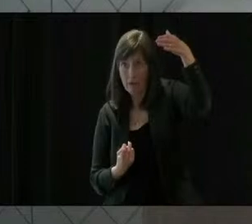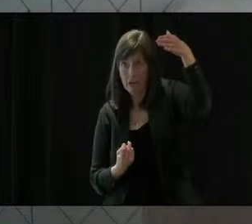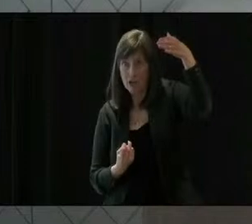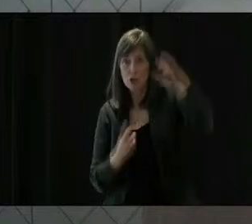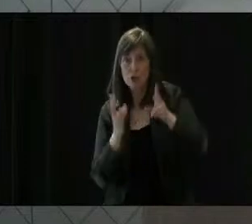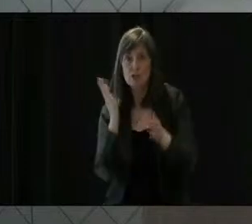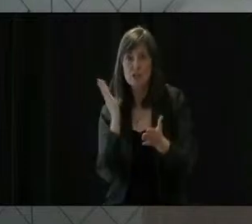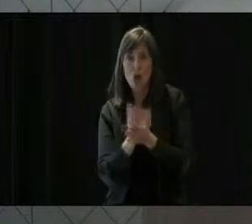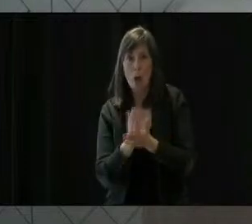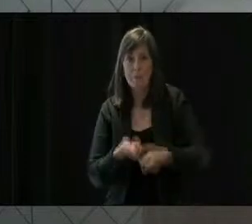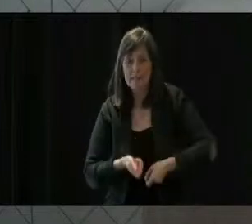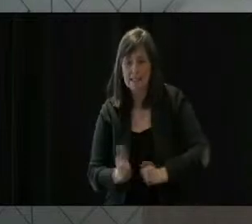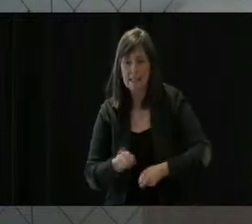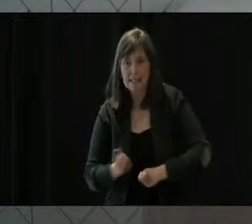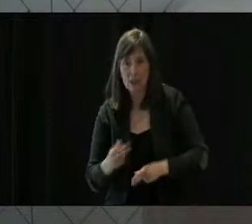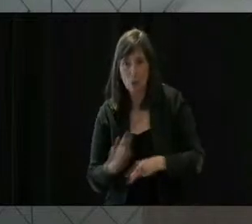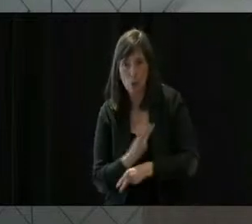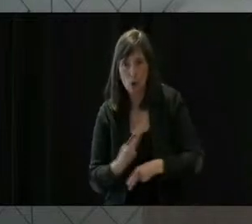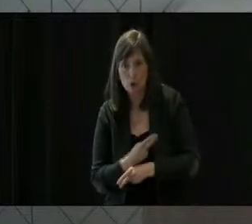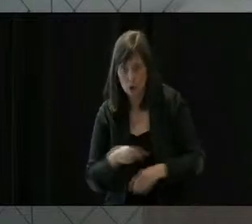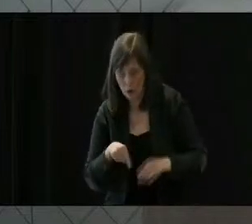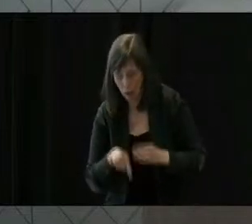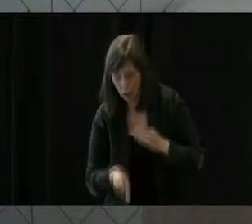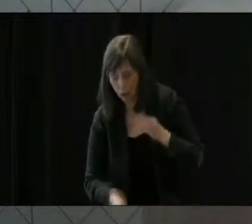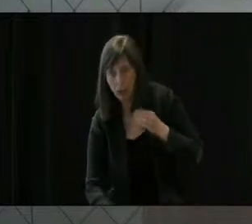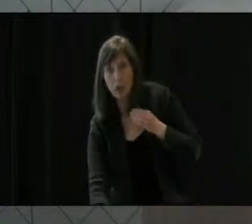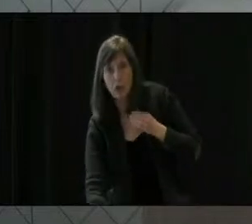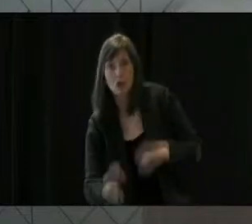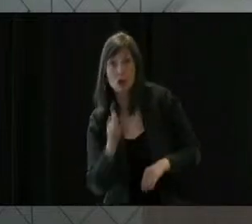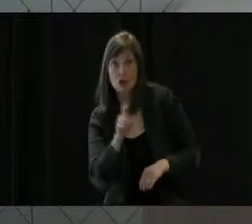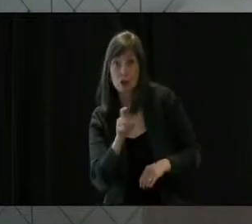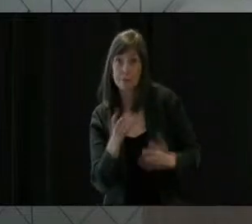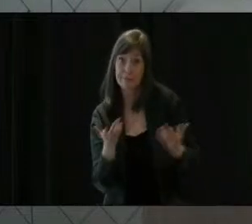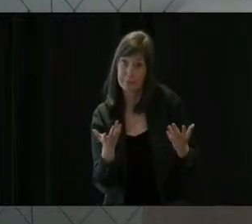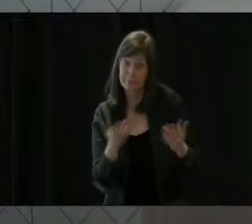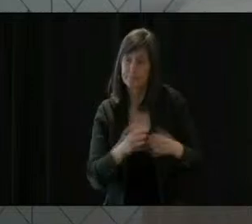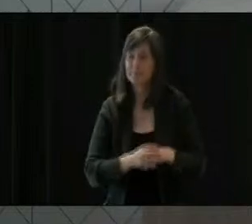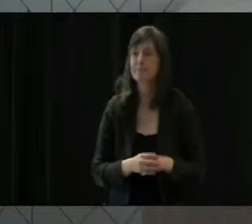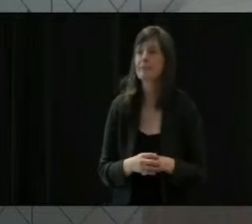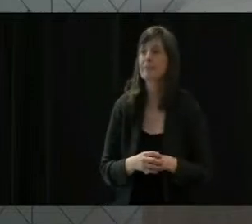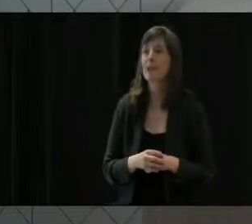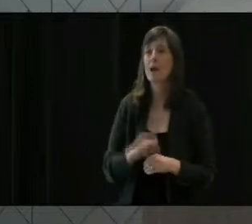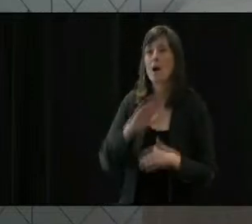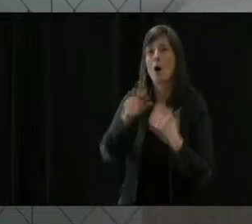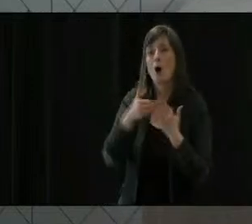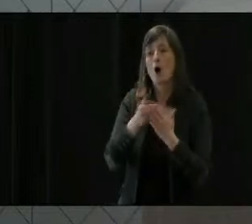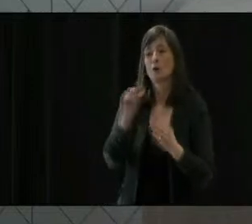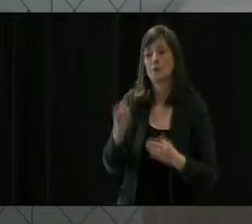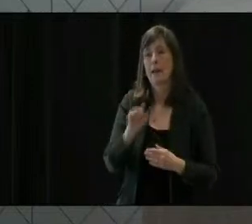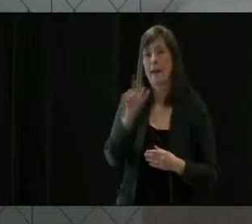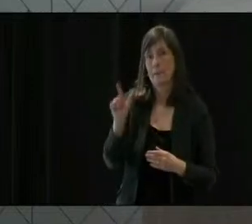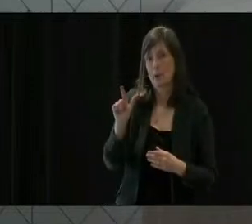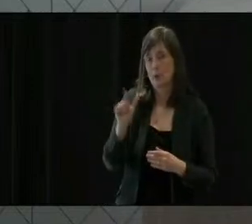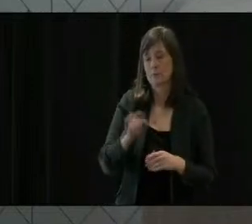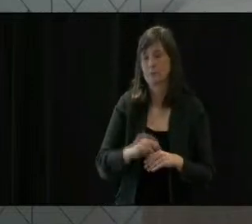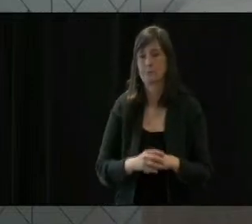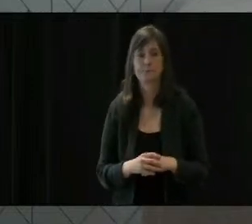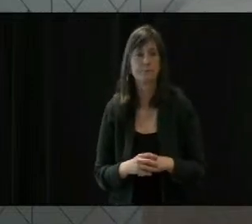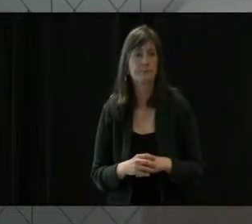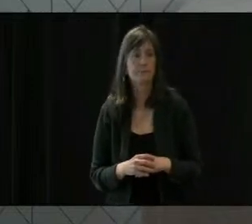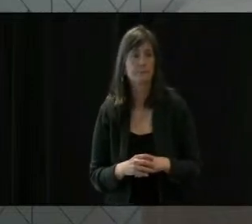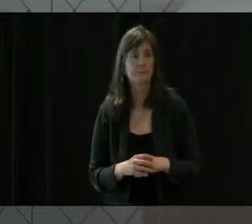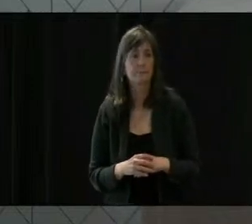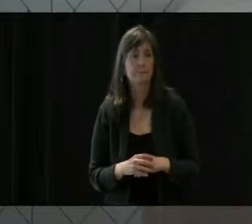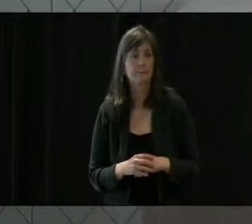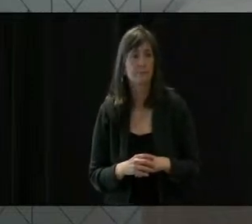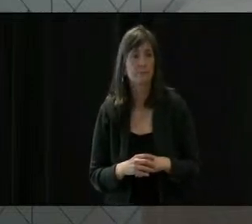Thank you, Dame Greene. Our next question comes from Alex Spill of All Newfoundland and Labrador. Oh, hi. You said that some of